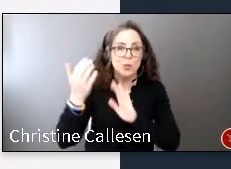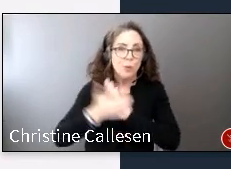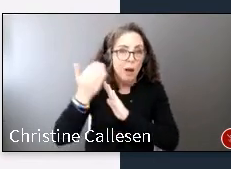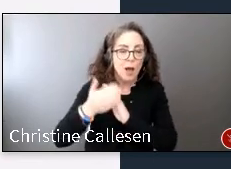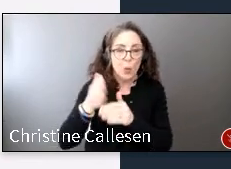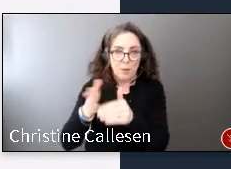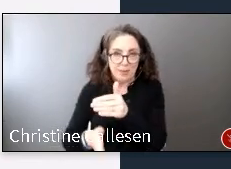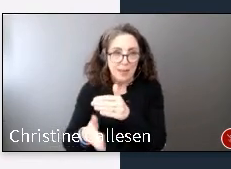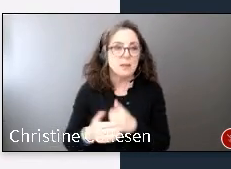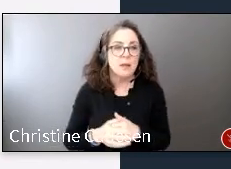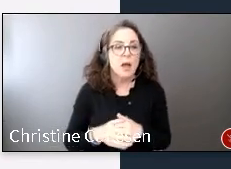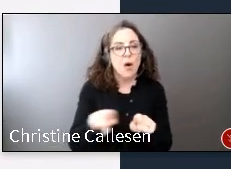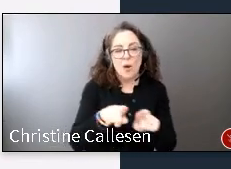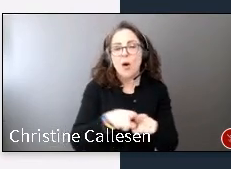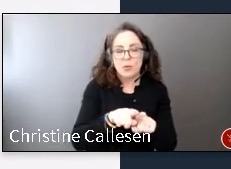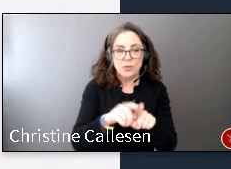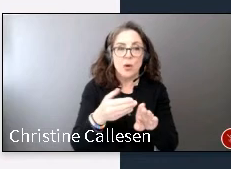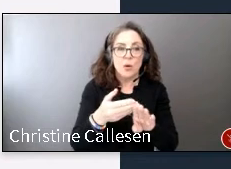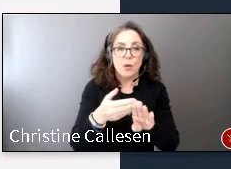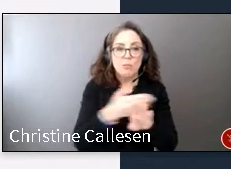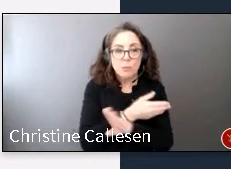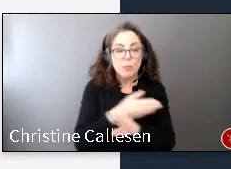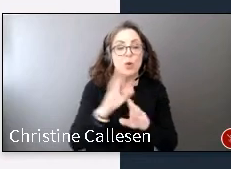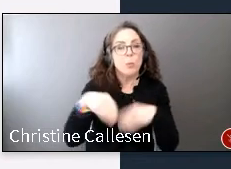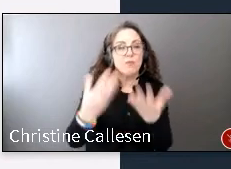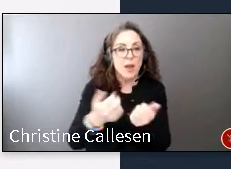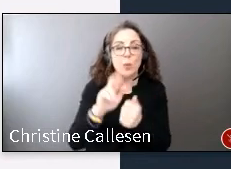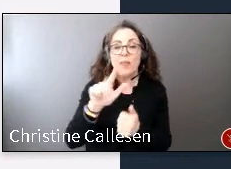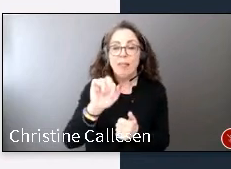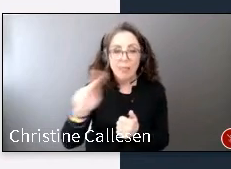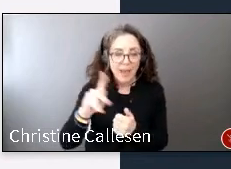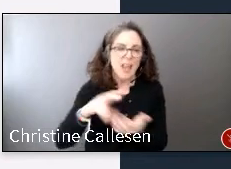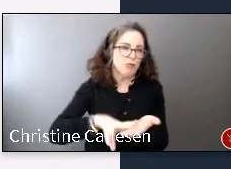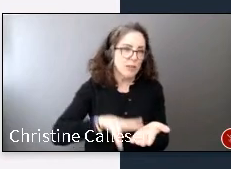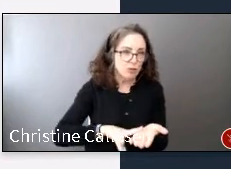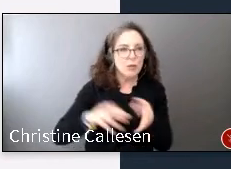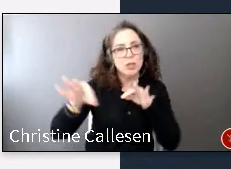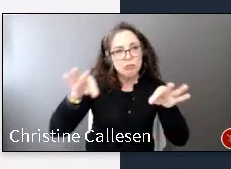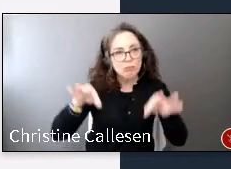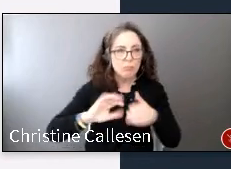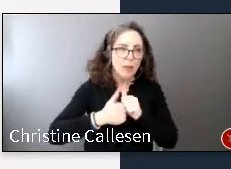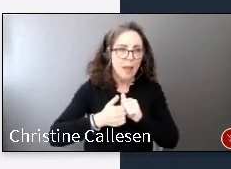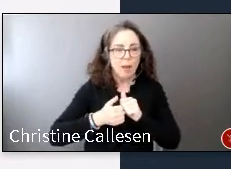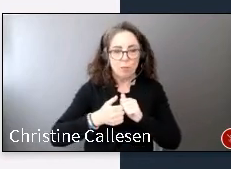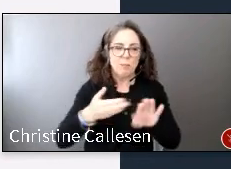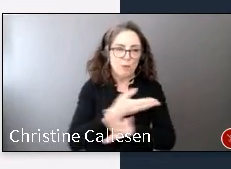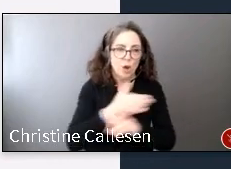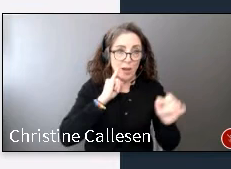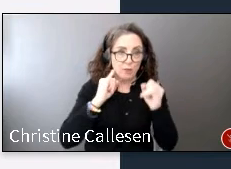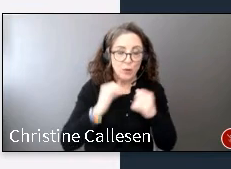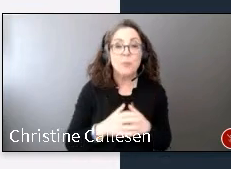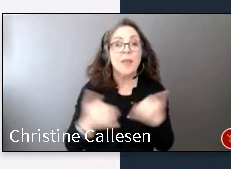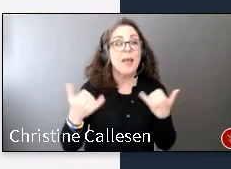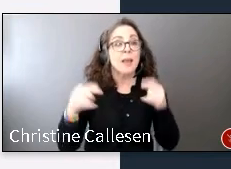be provided with a HackerRank link and registration guidance before your interview. Now let me share